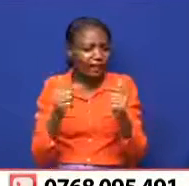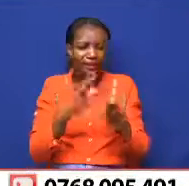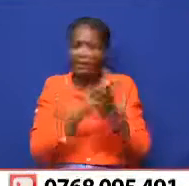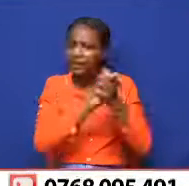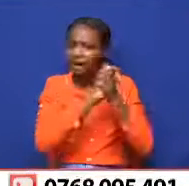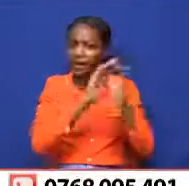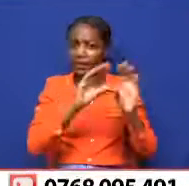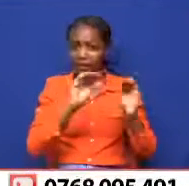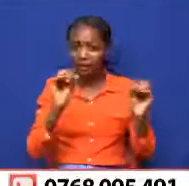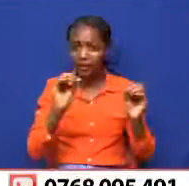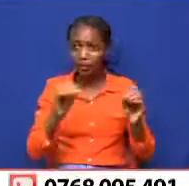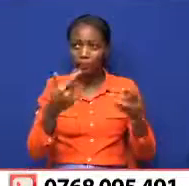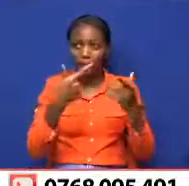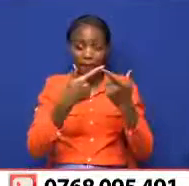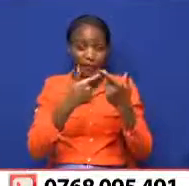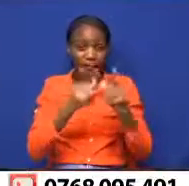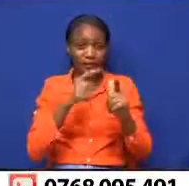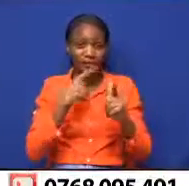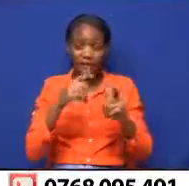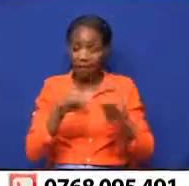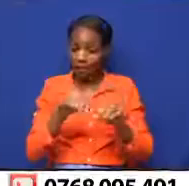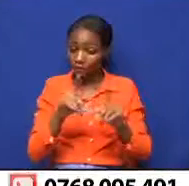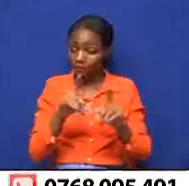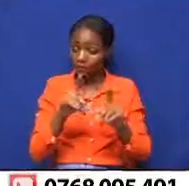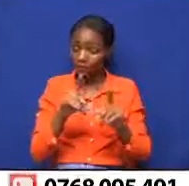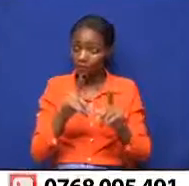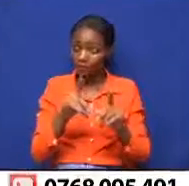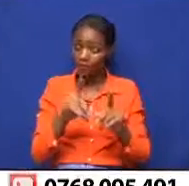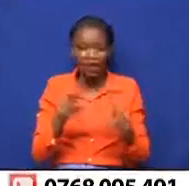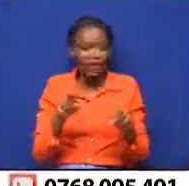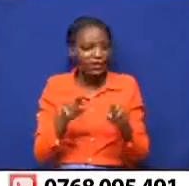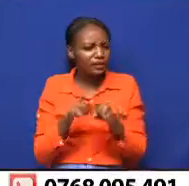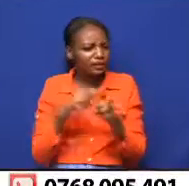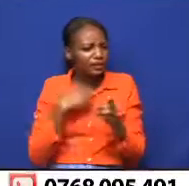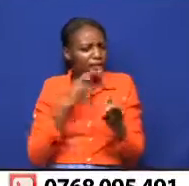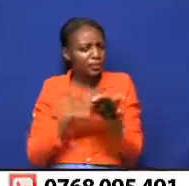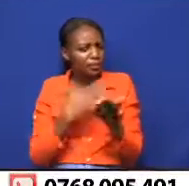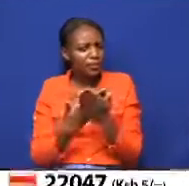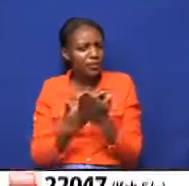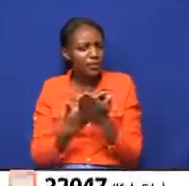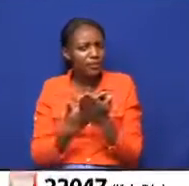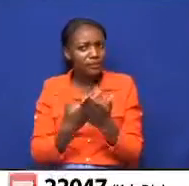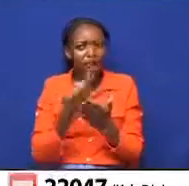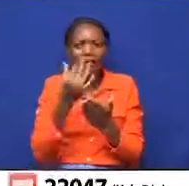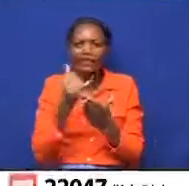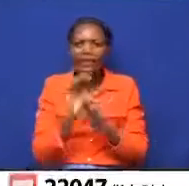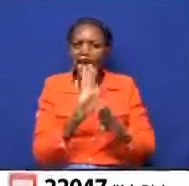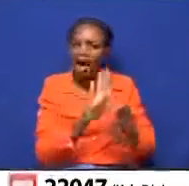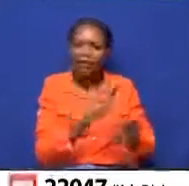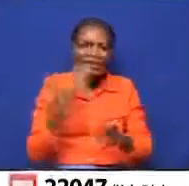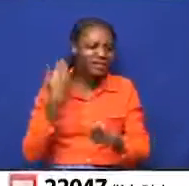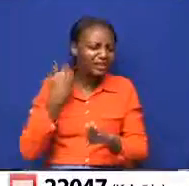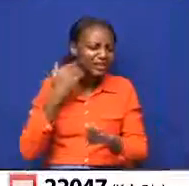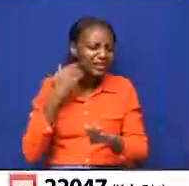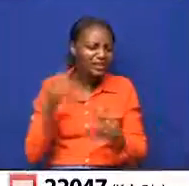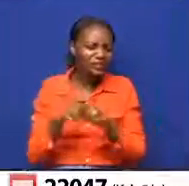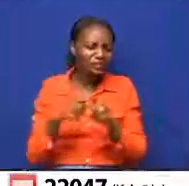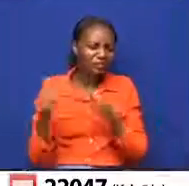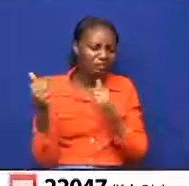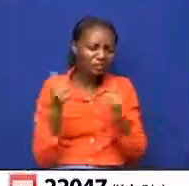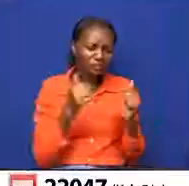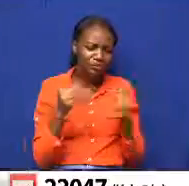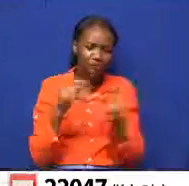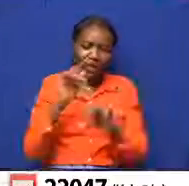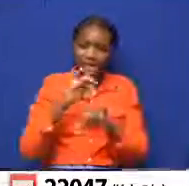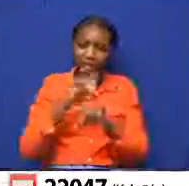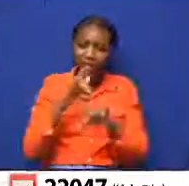the political undertones were loud. Na wasikuje na kisirani, ambayo inakuja kuleta matatizo